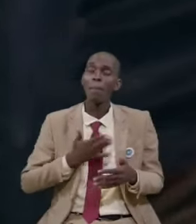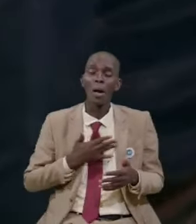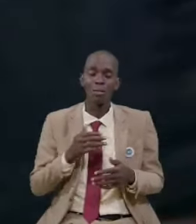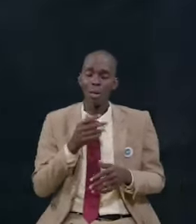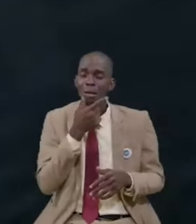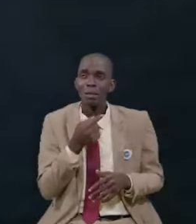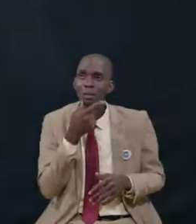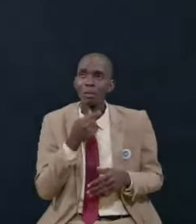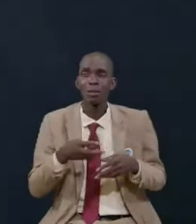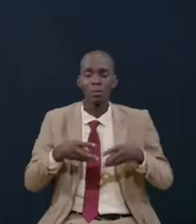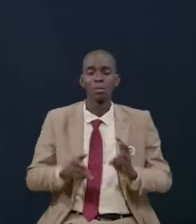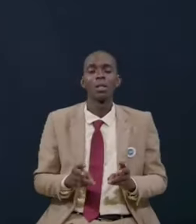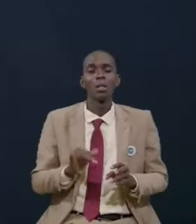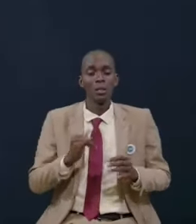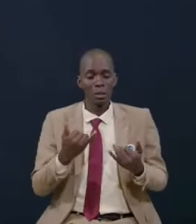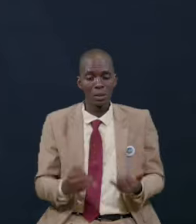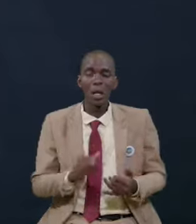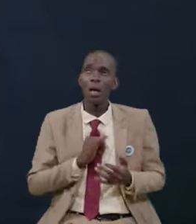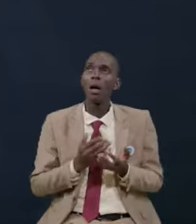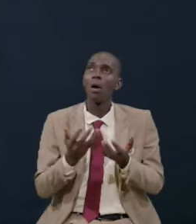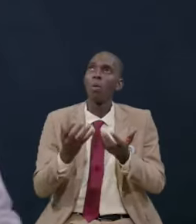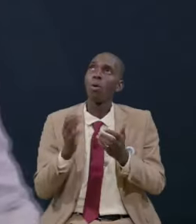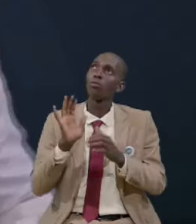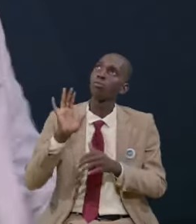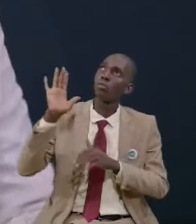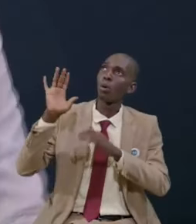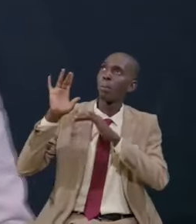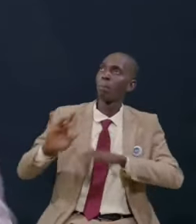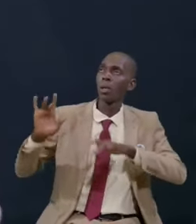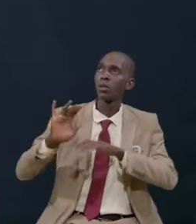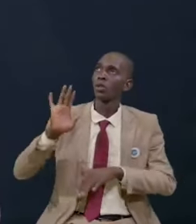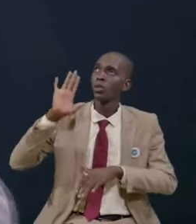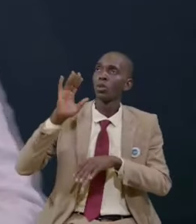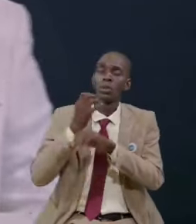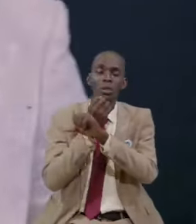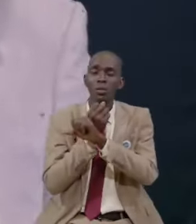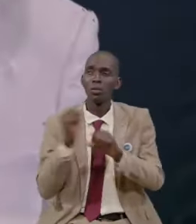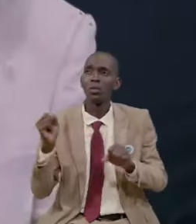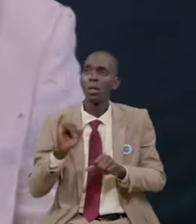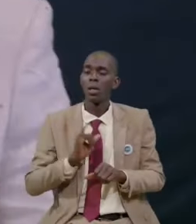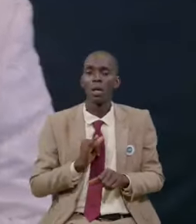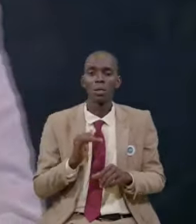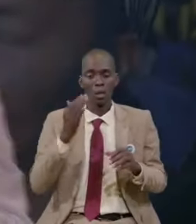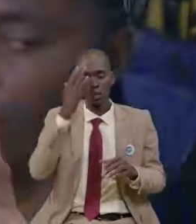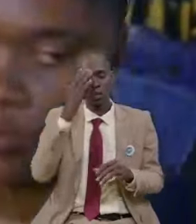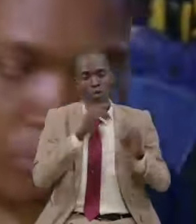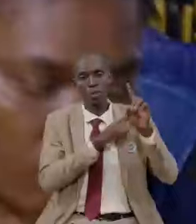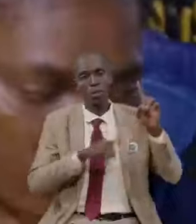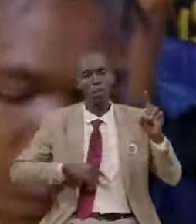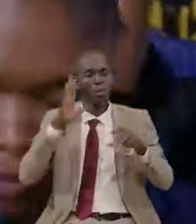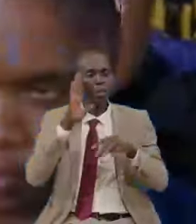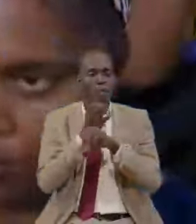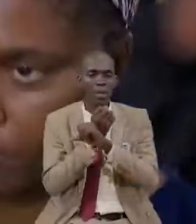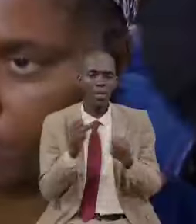want the mercy of God, the salvation of the Lord, and the Lord will save you in Jesus' name. Now,